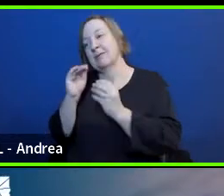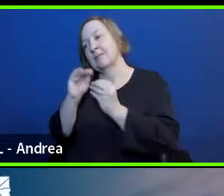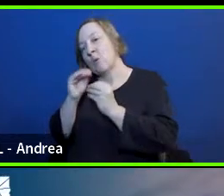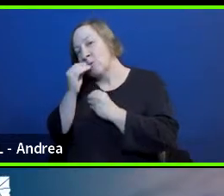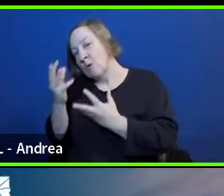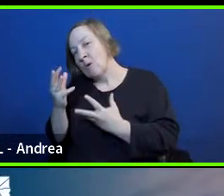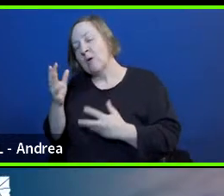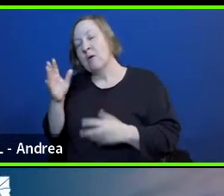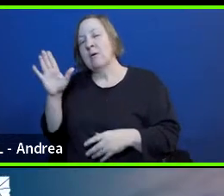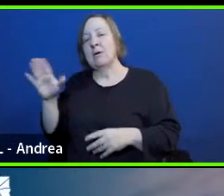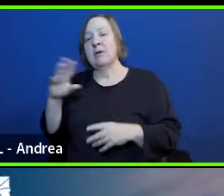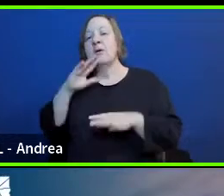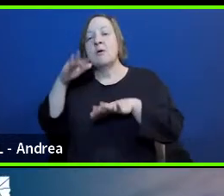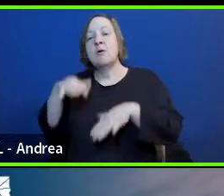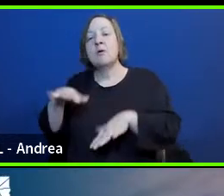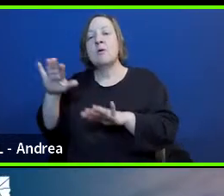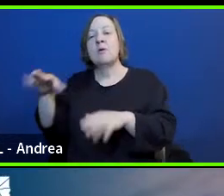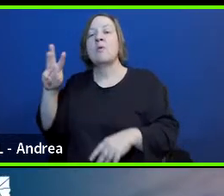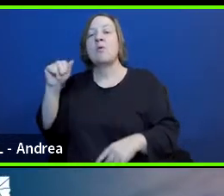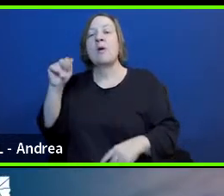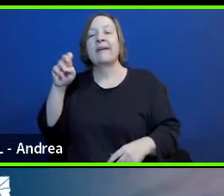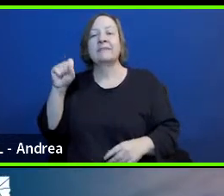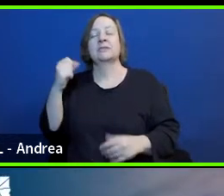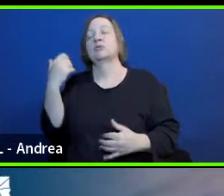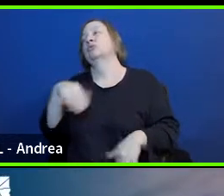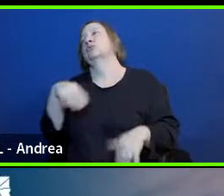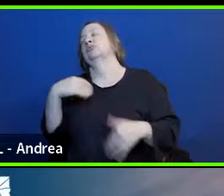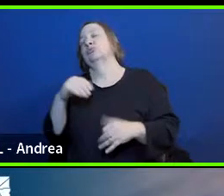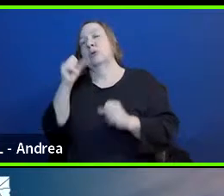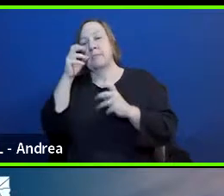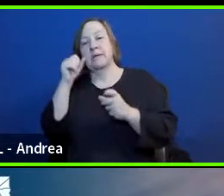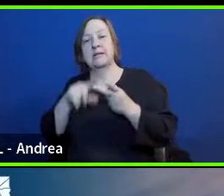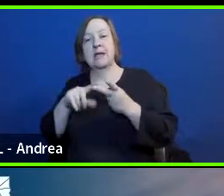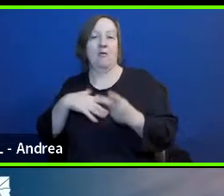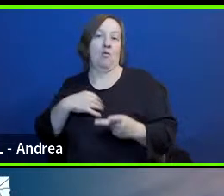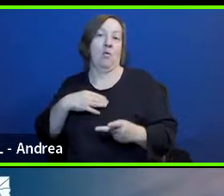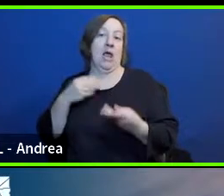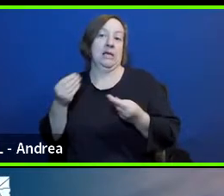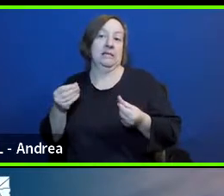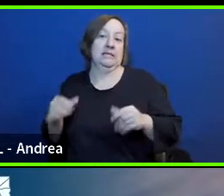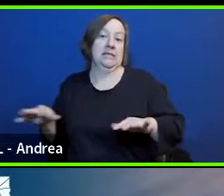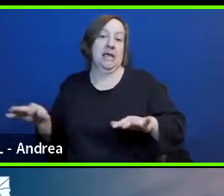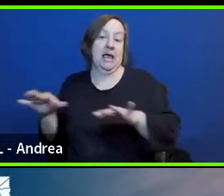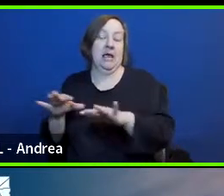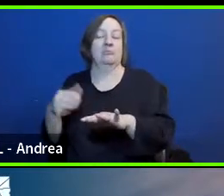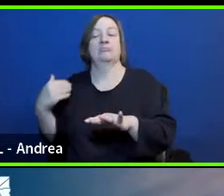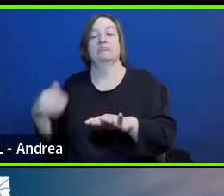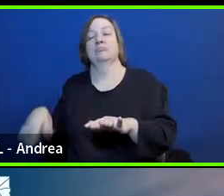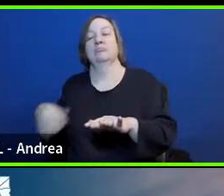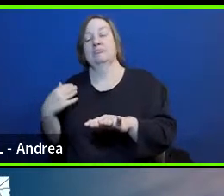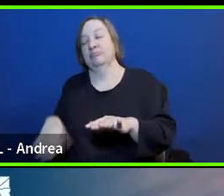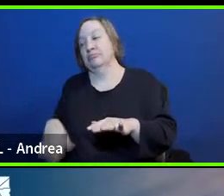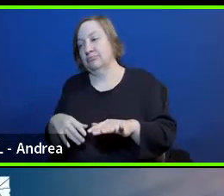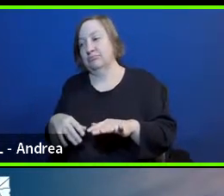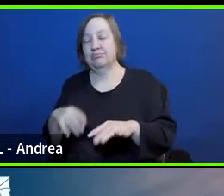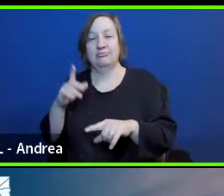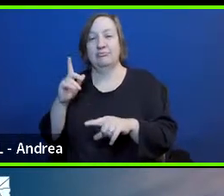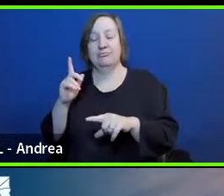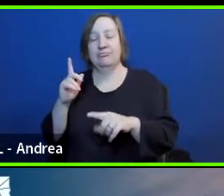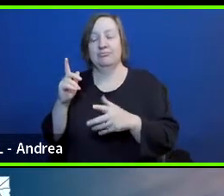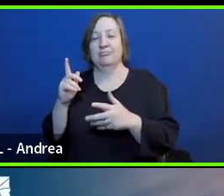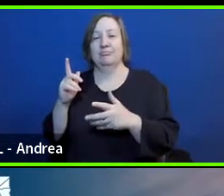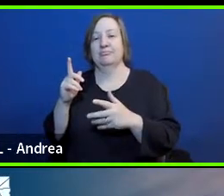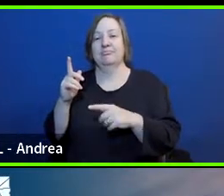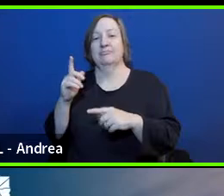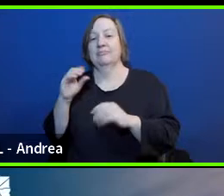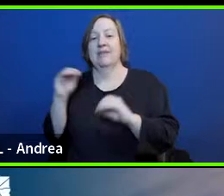The waves are incredible, and the white sand beaches, you can't beat them. And they also have